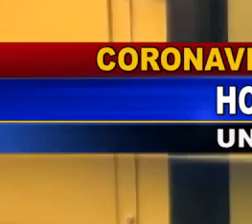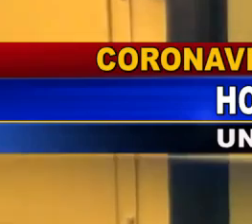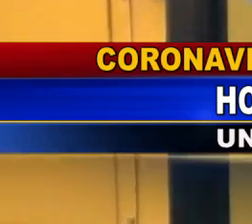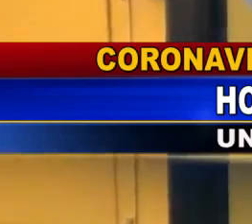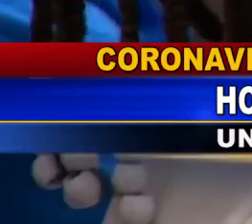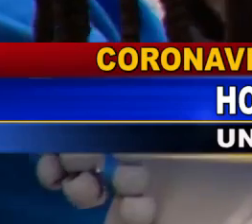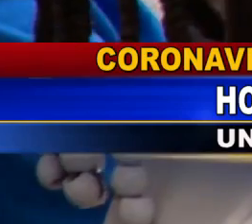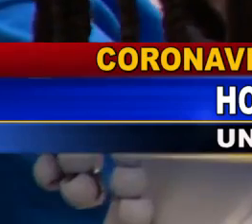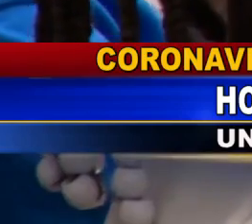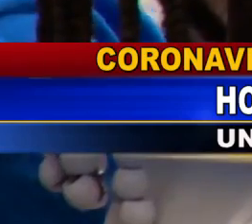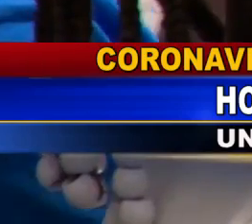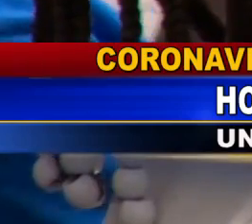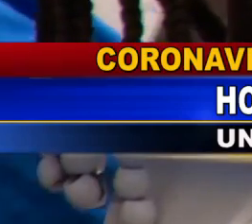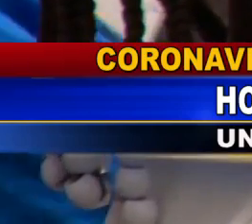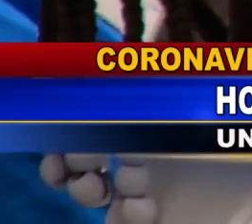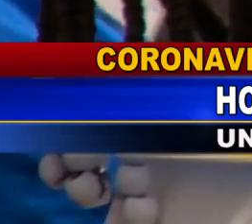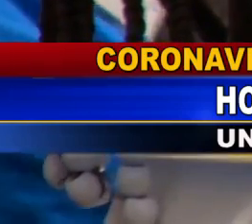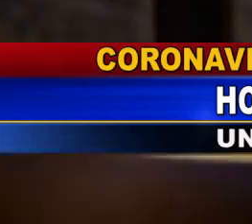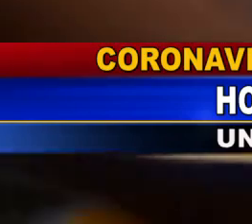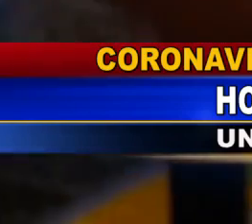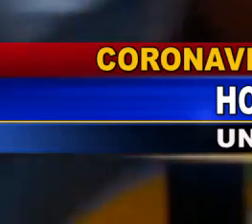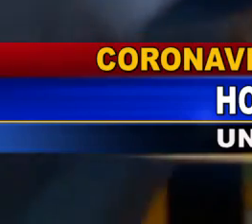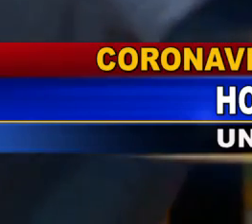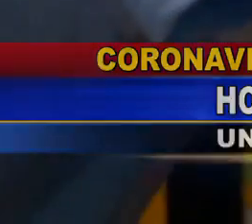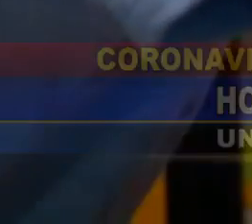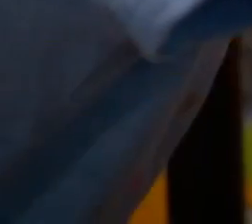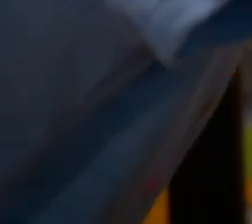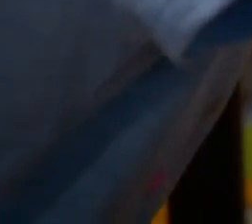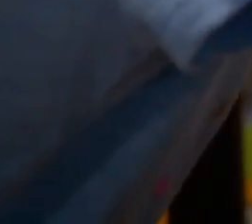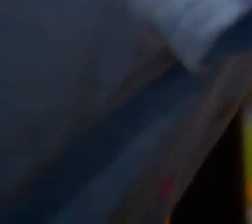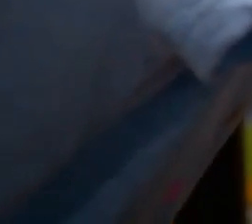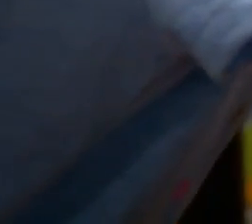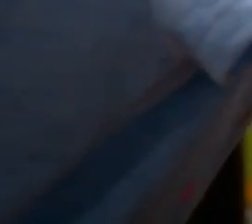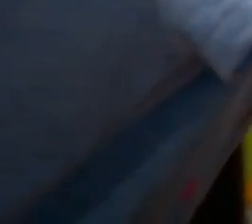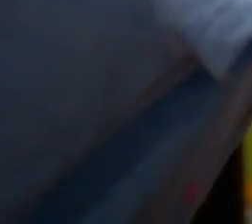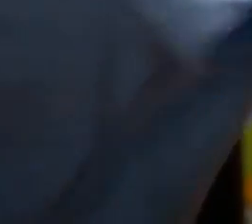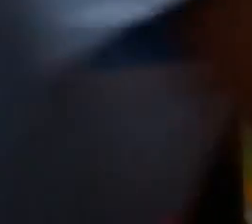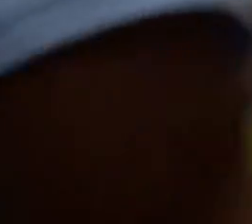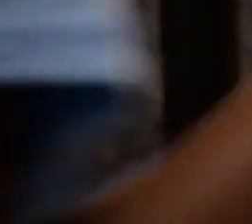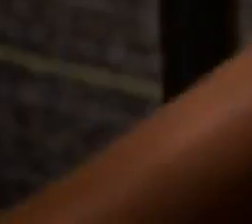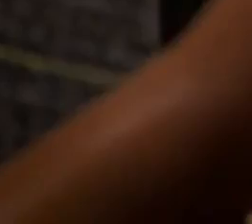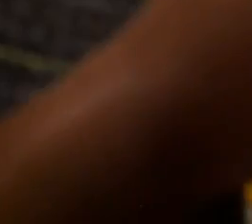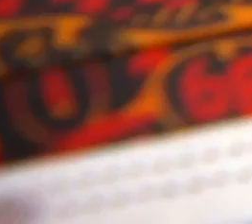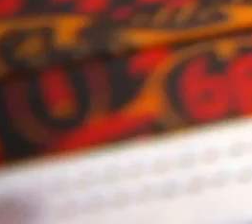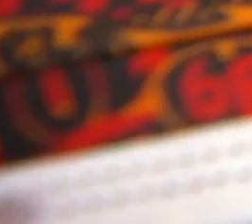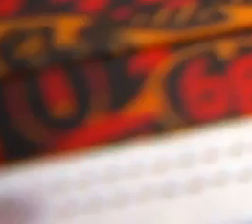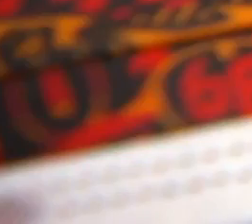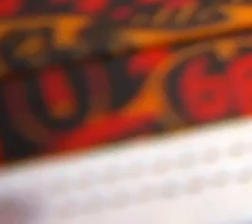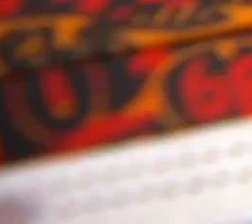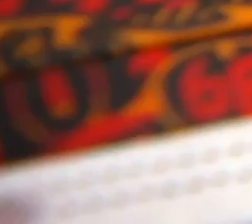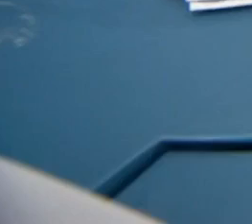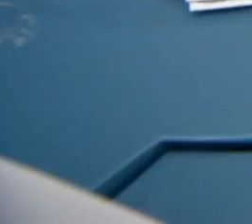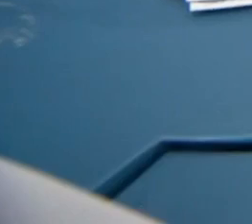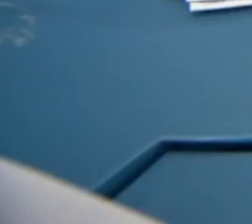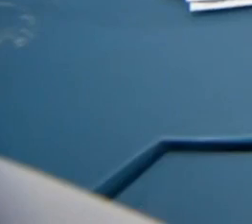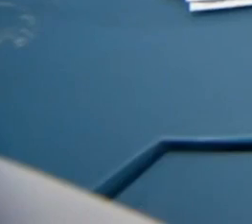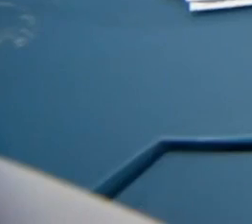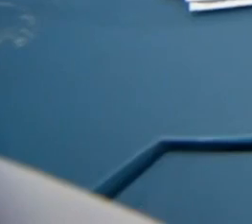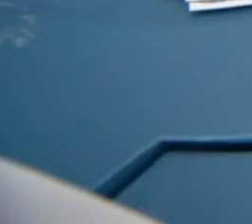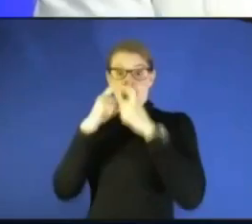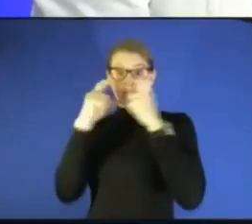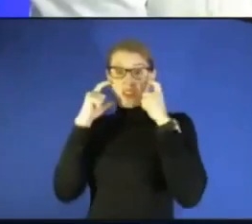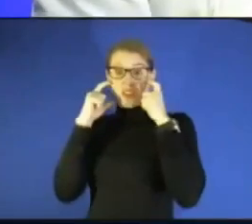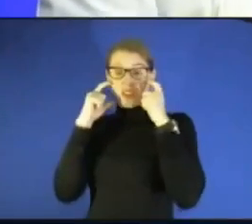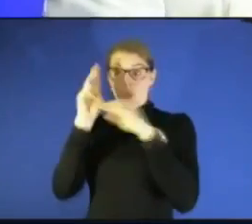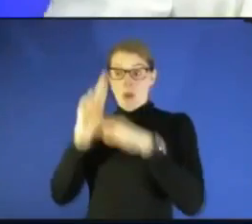after Schmidt sued 45 school districts that do have mask mandates. Schmidt claiming mask mandates are illegal and ineffective in schools and